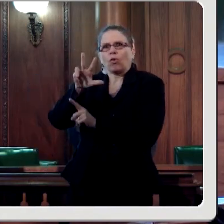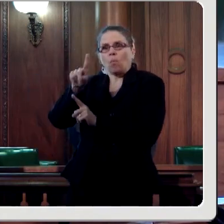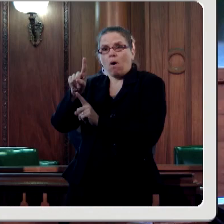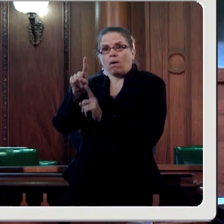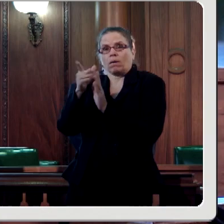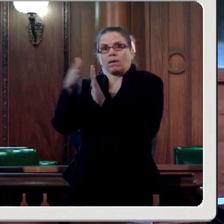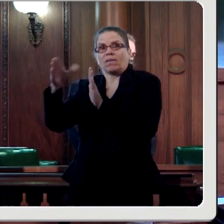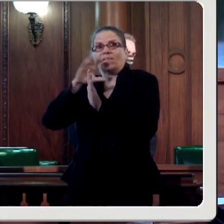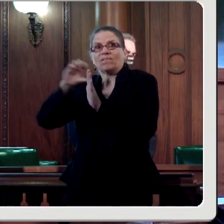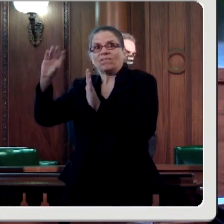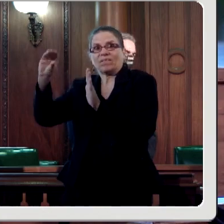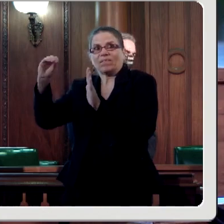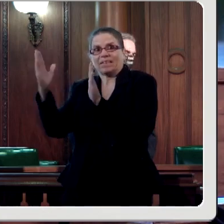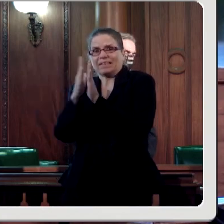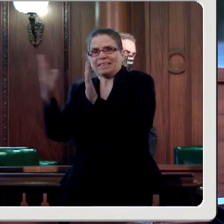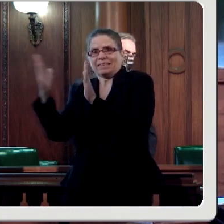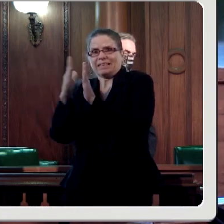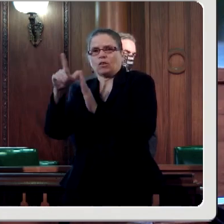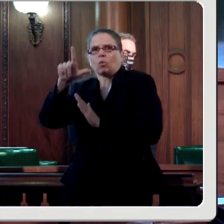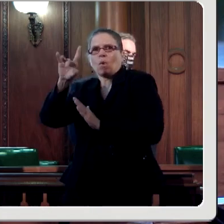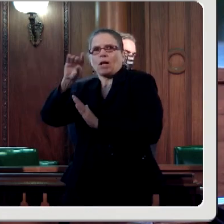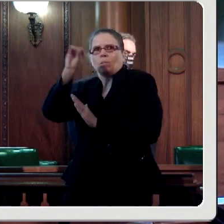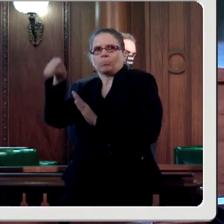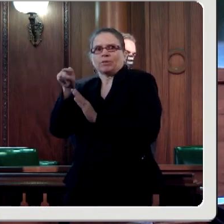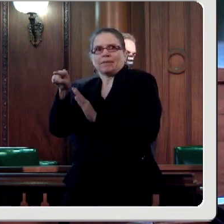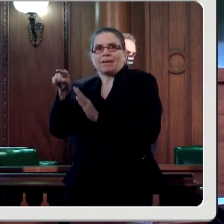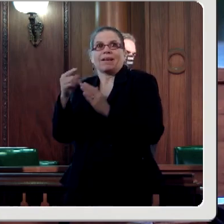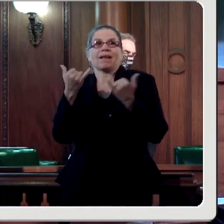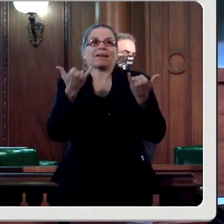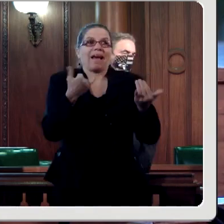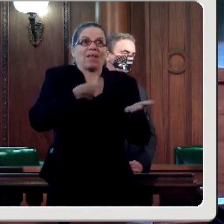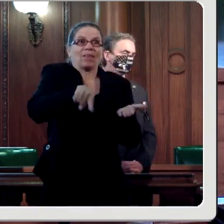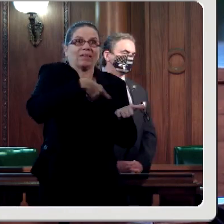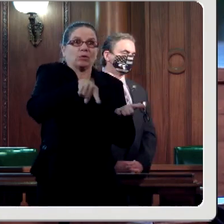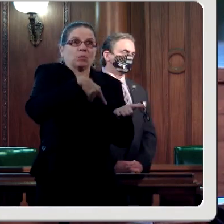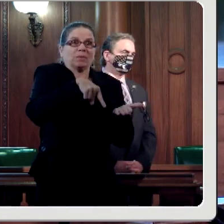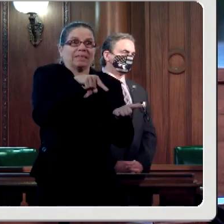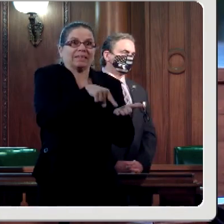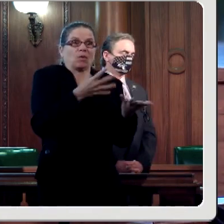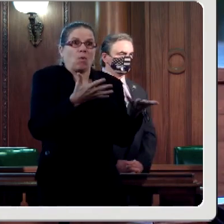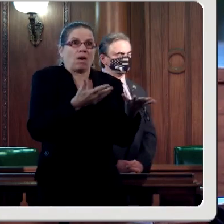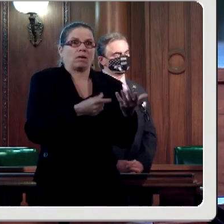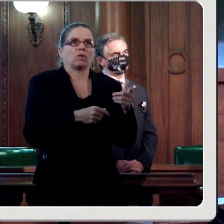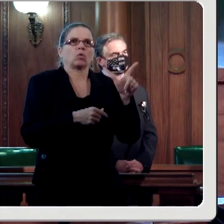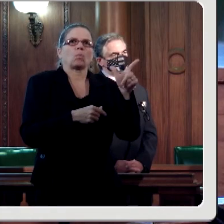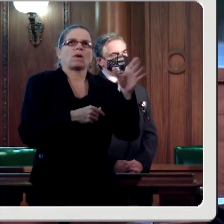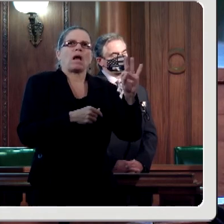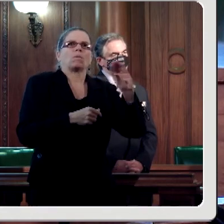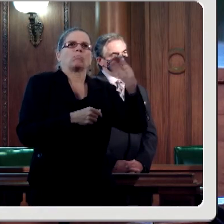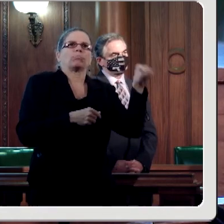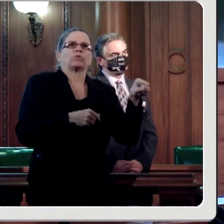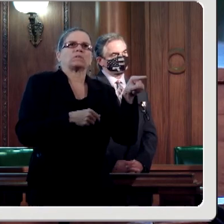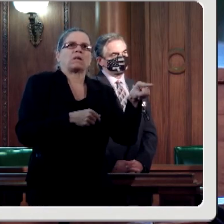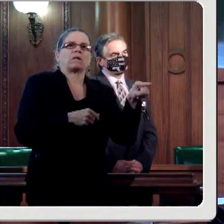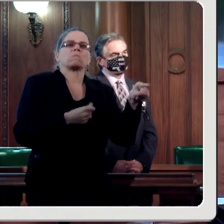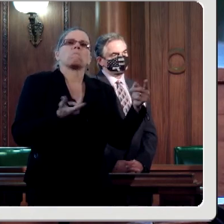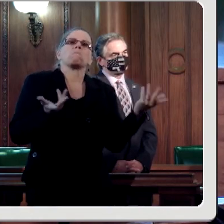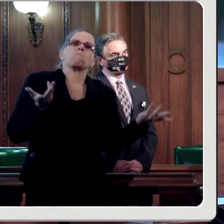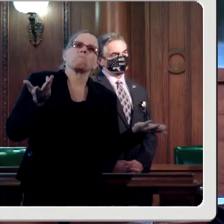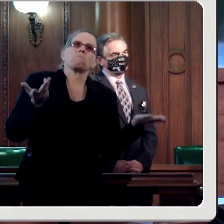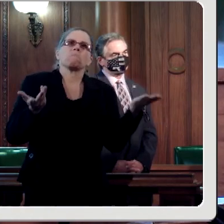This week, the 31 to 50-year-old is 29.6, which makes this